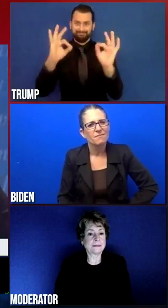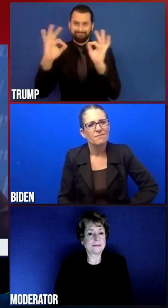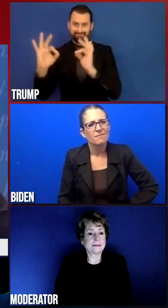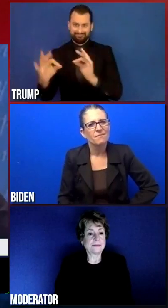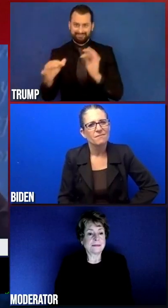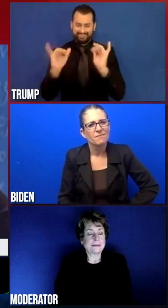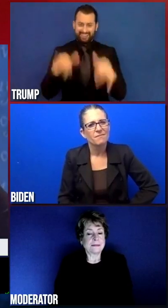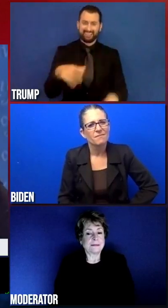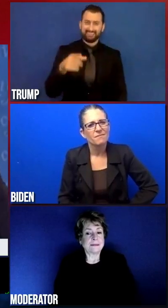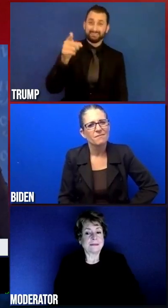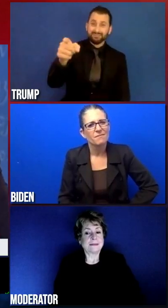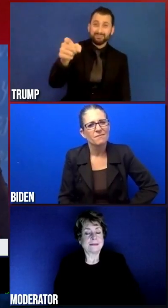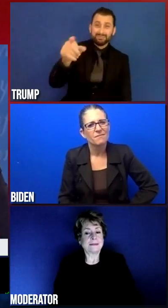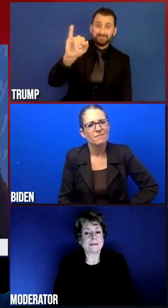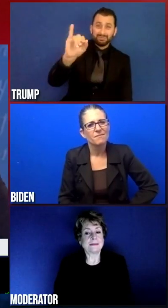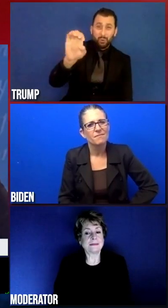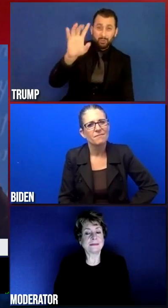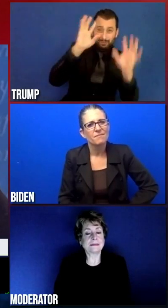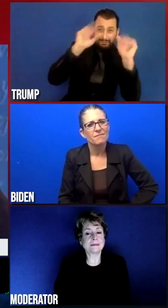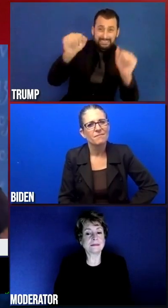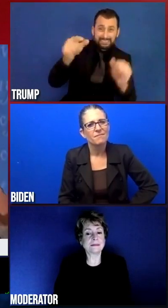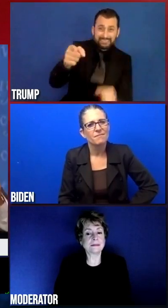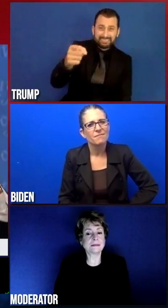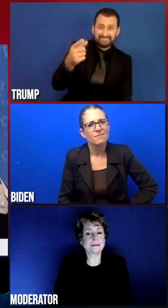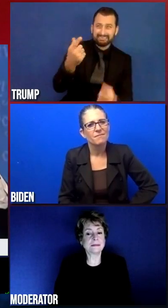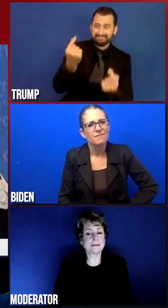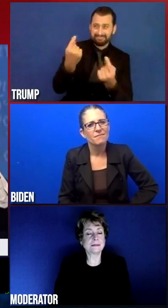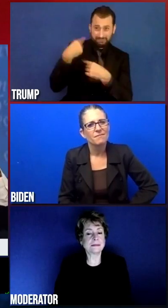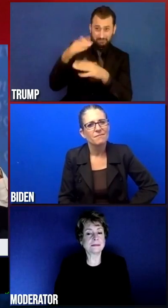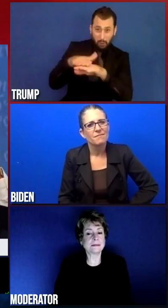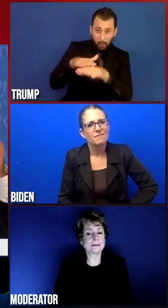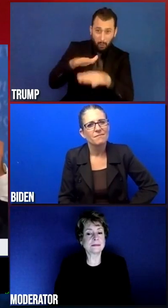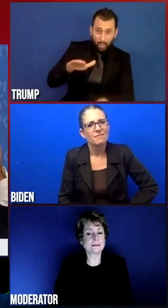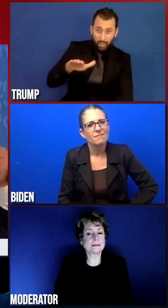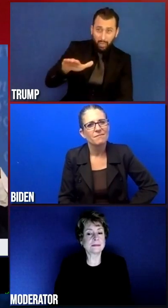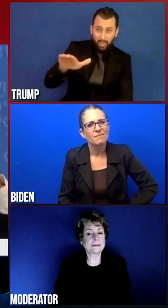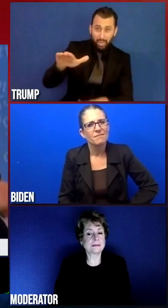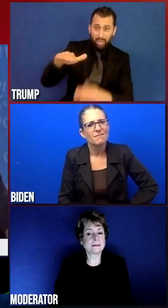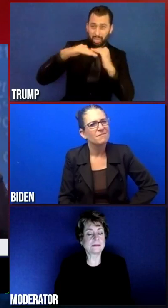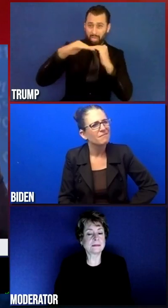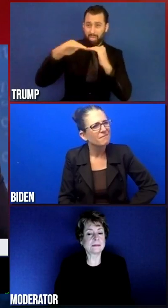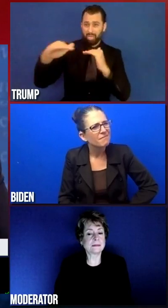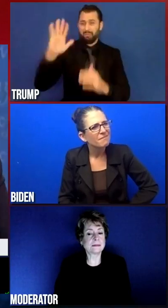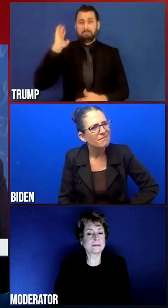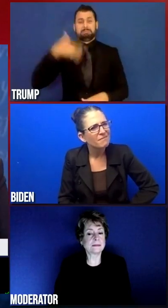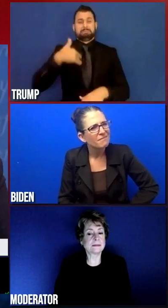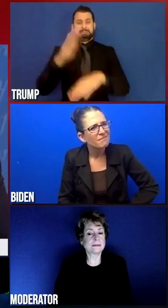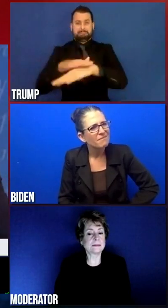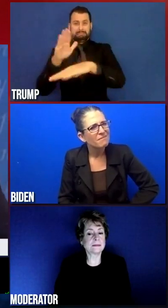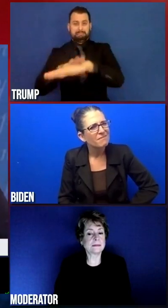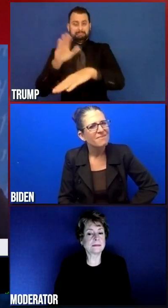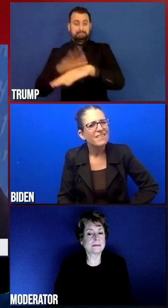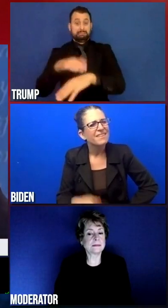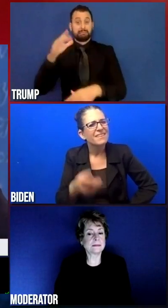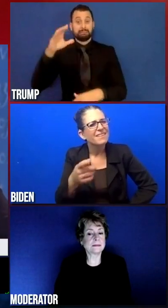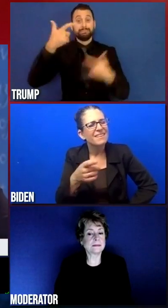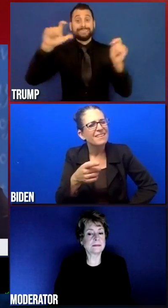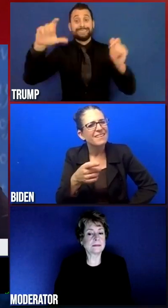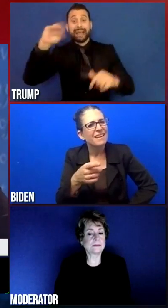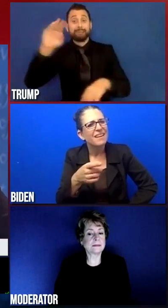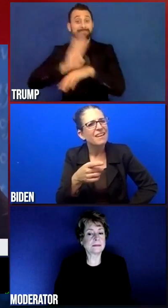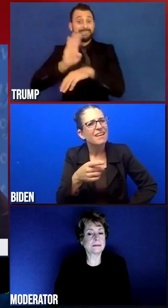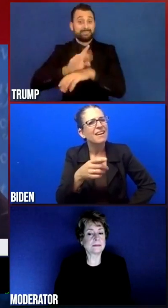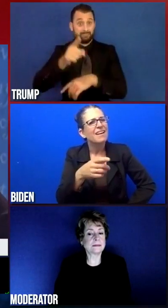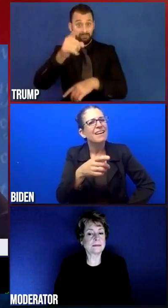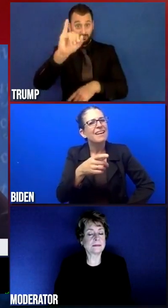that have poured in here will leave, and plenty of companies that are already here, they'll leave for other places. They will leave, and you will have a depression,